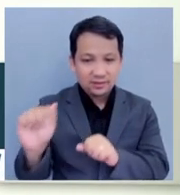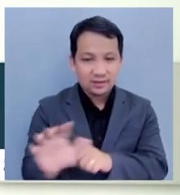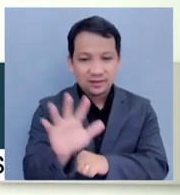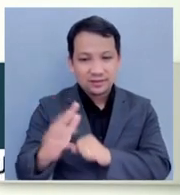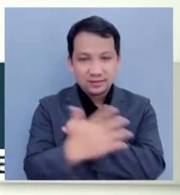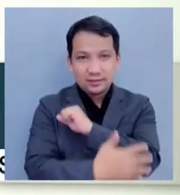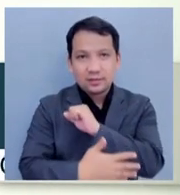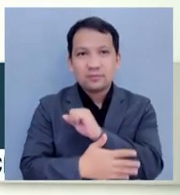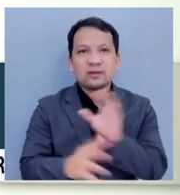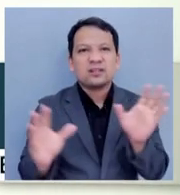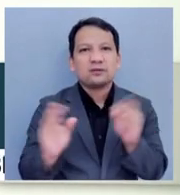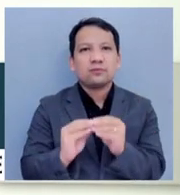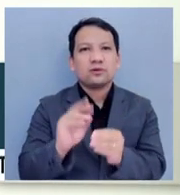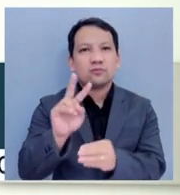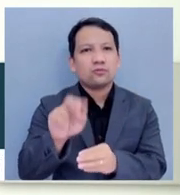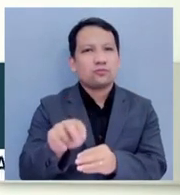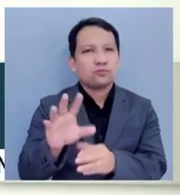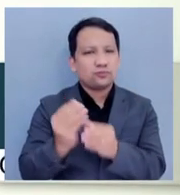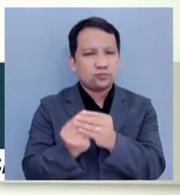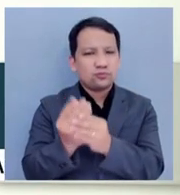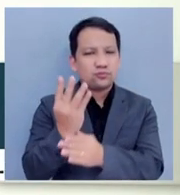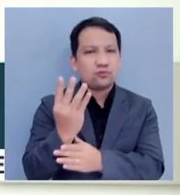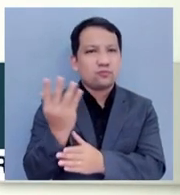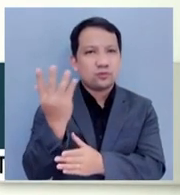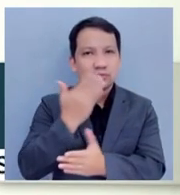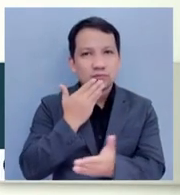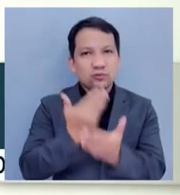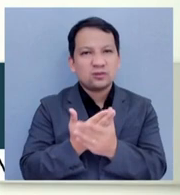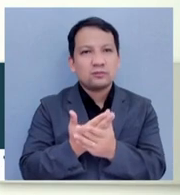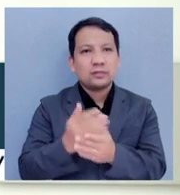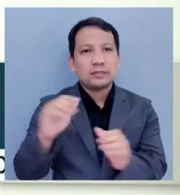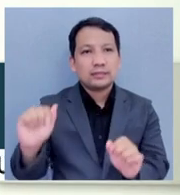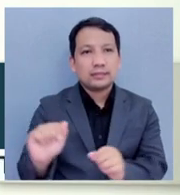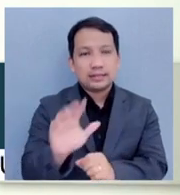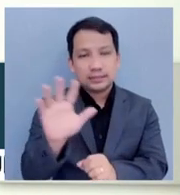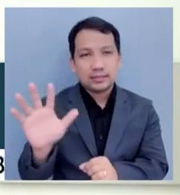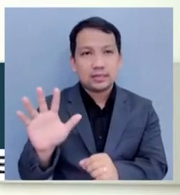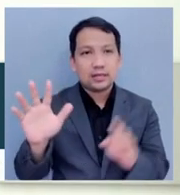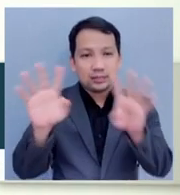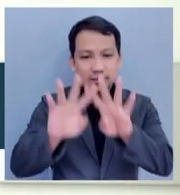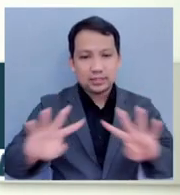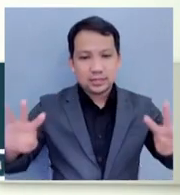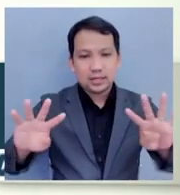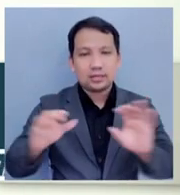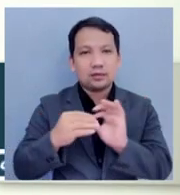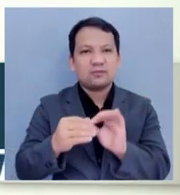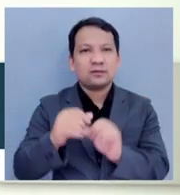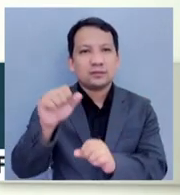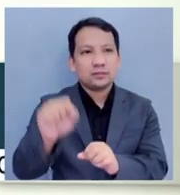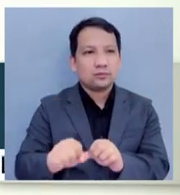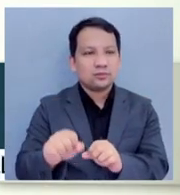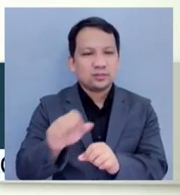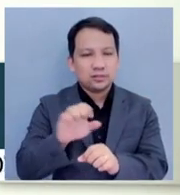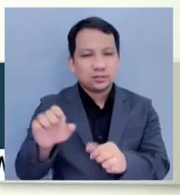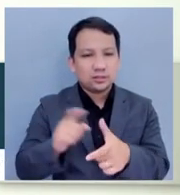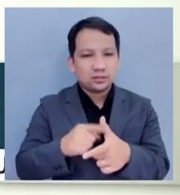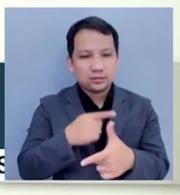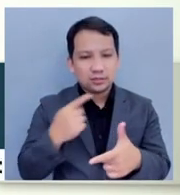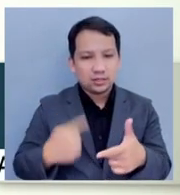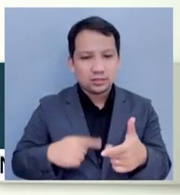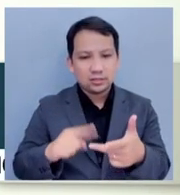gross domestic product growth last year. ASEAN Plus 3 includes Southeast Asia, China, Korea, and